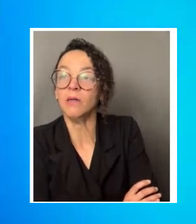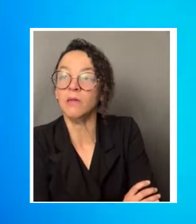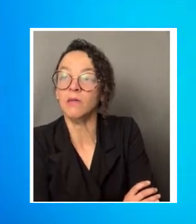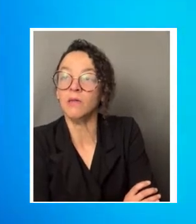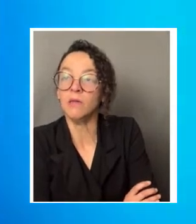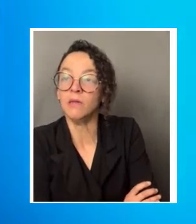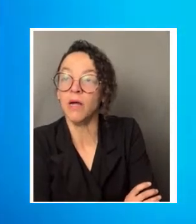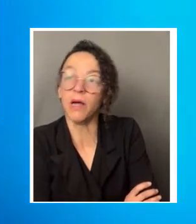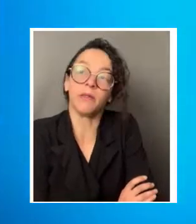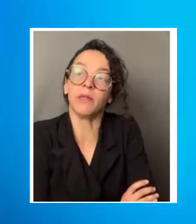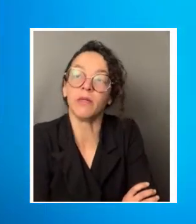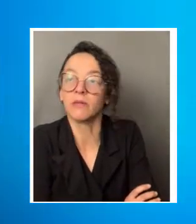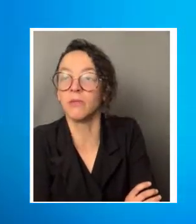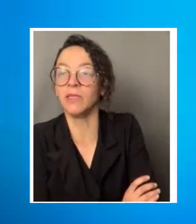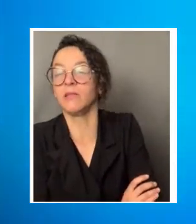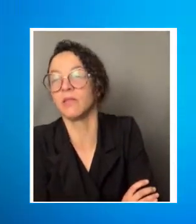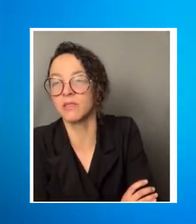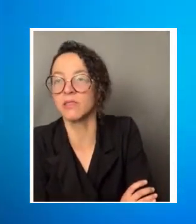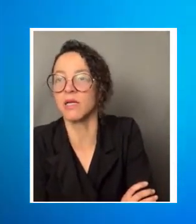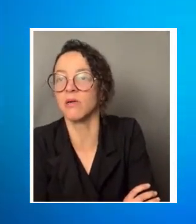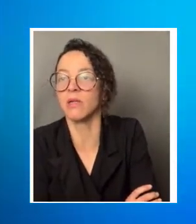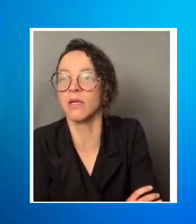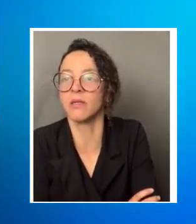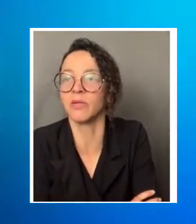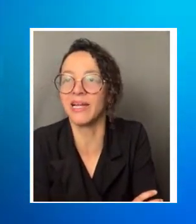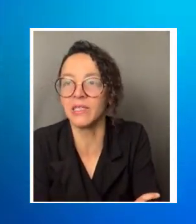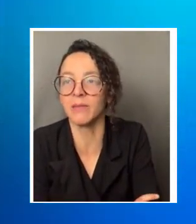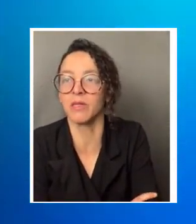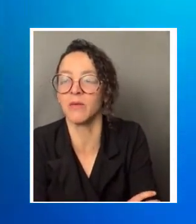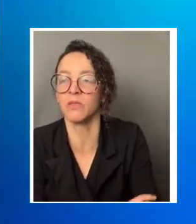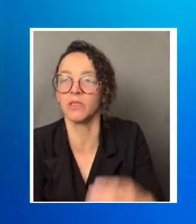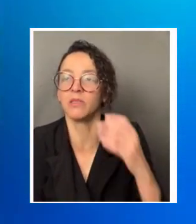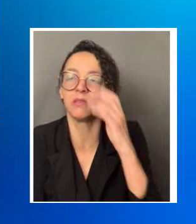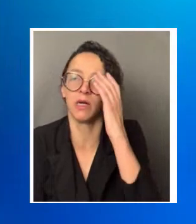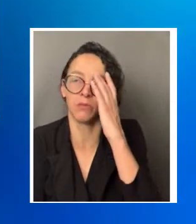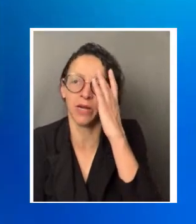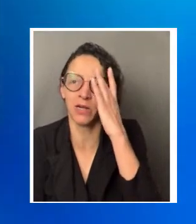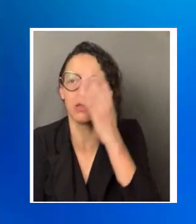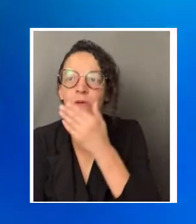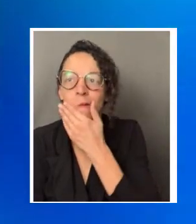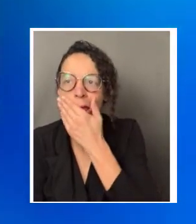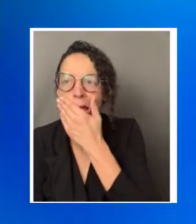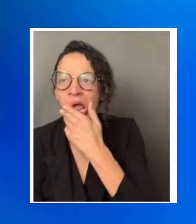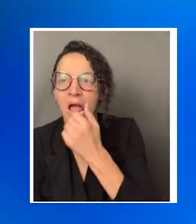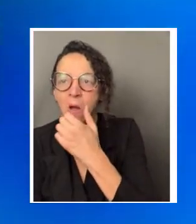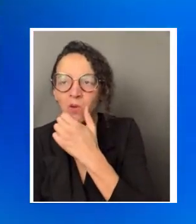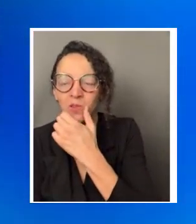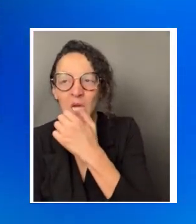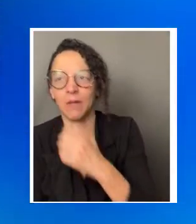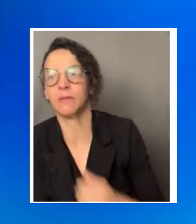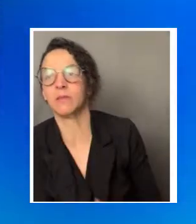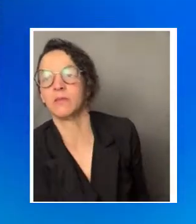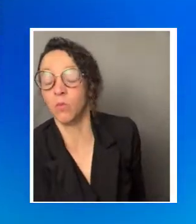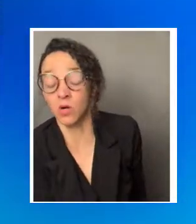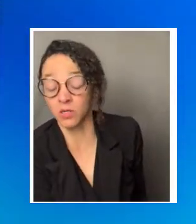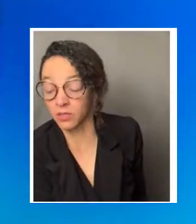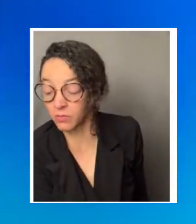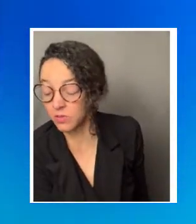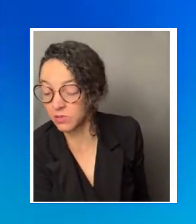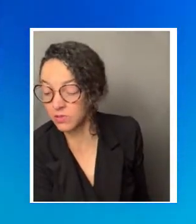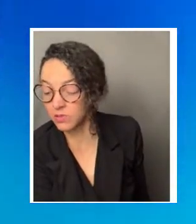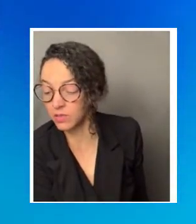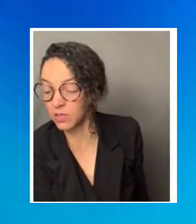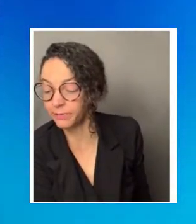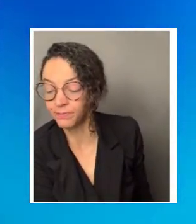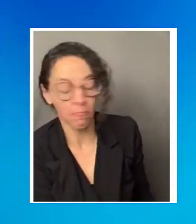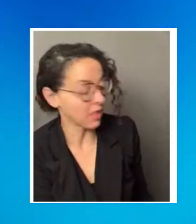There are 4 different icons on the right-hand side. One will be chat, one will be poll, one will be Q&A, one will be community. So they'll